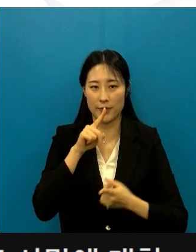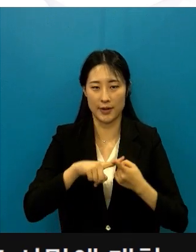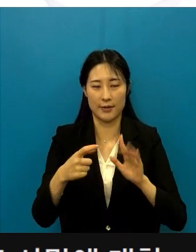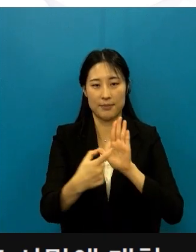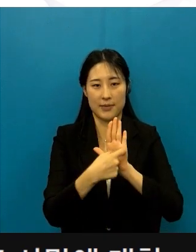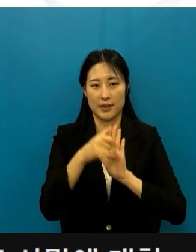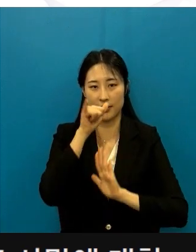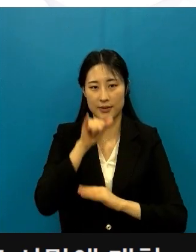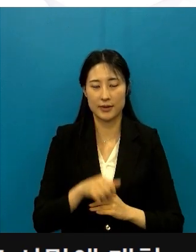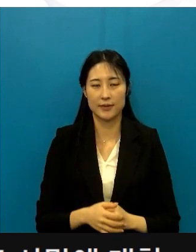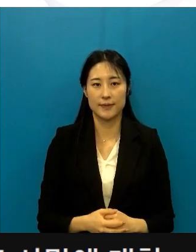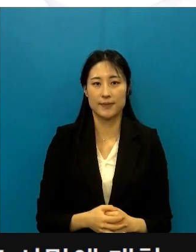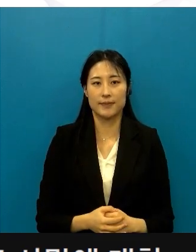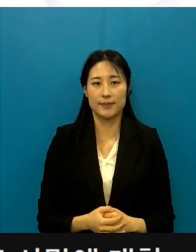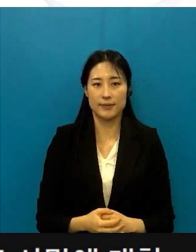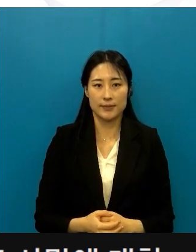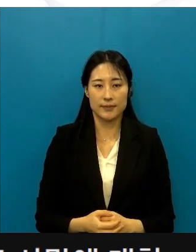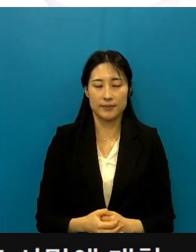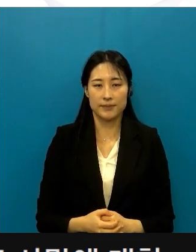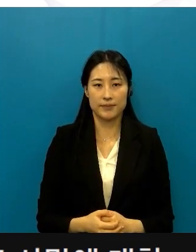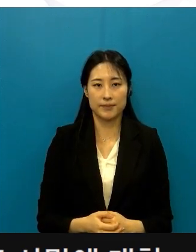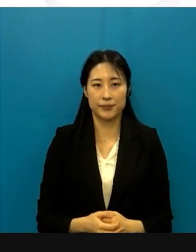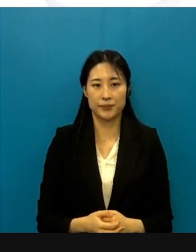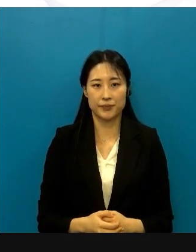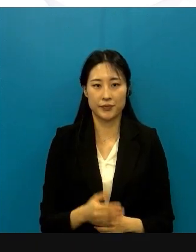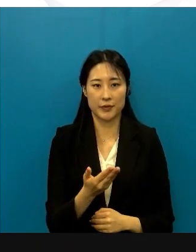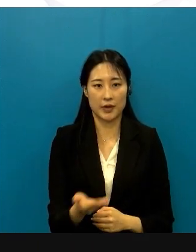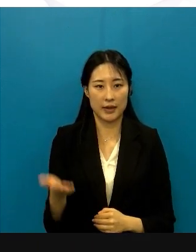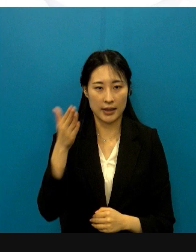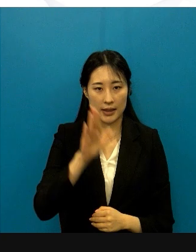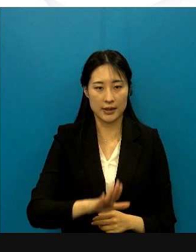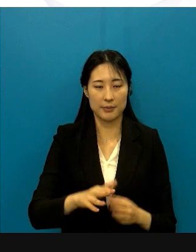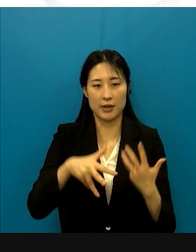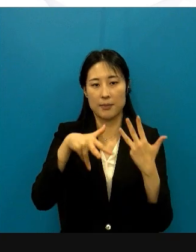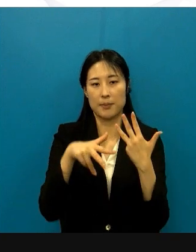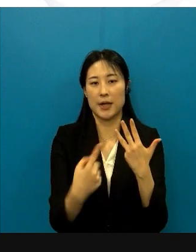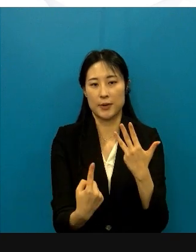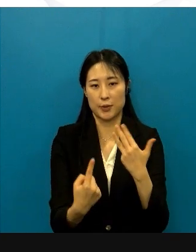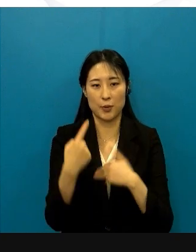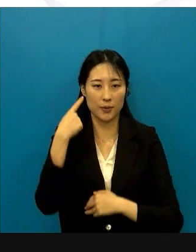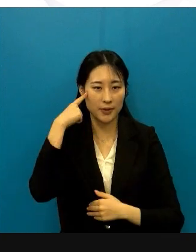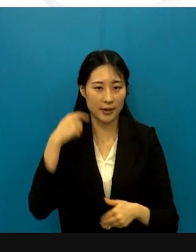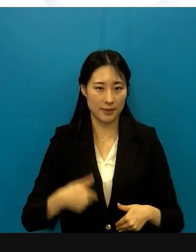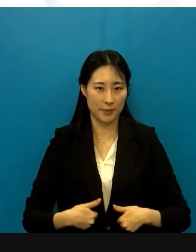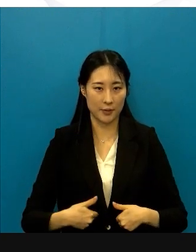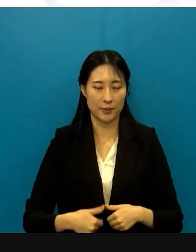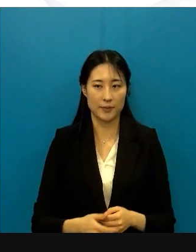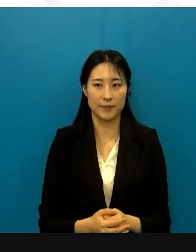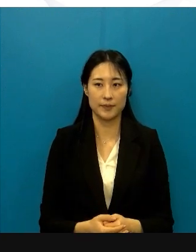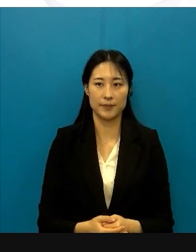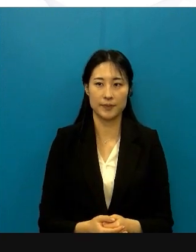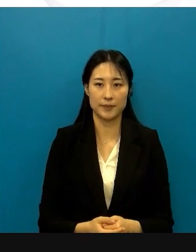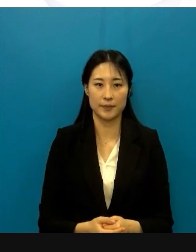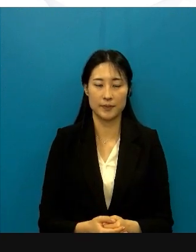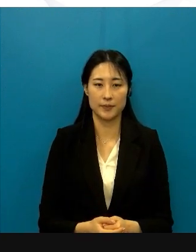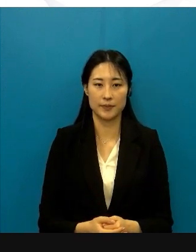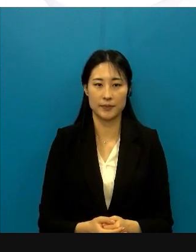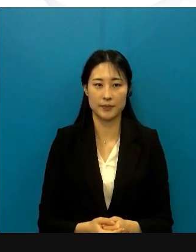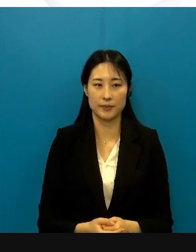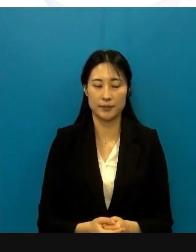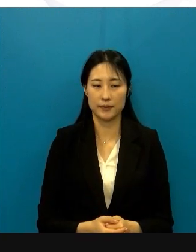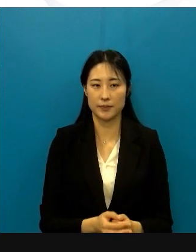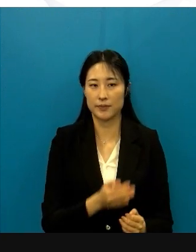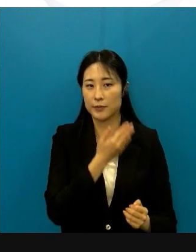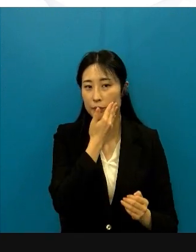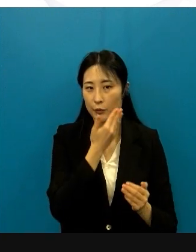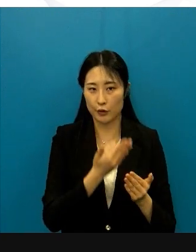But then we have Article 8 coming into the mix. And here we have an important case, that of Haas and Switzerland